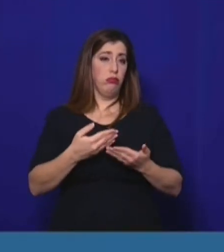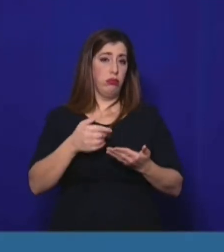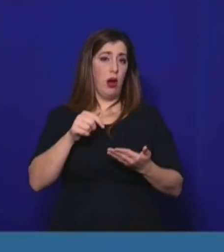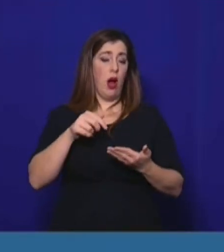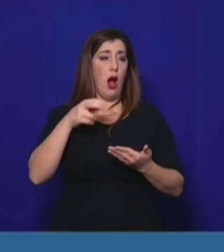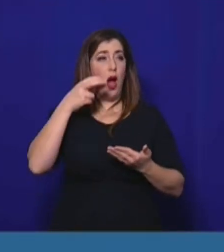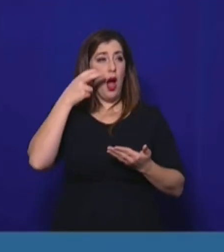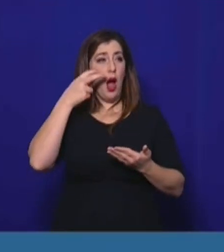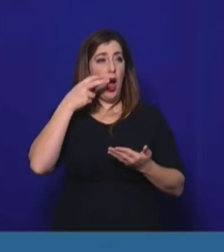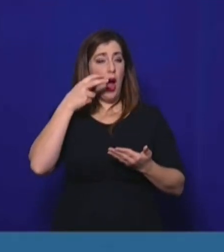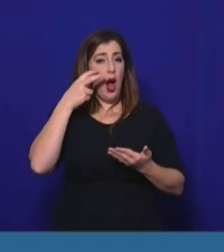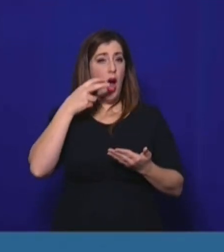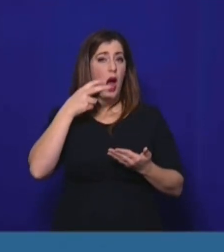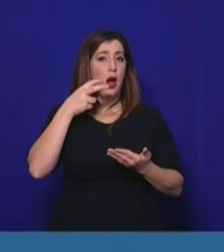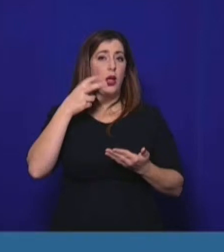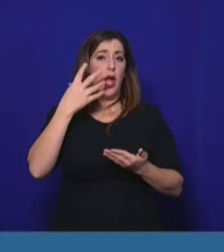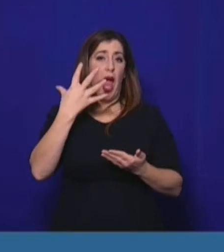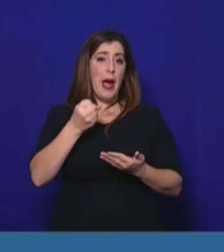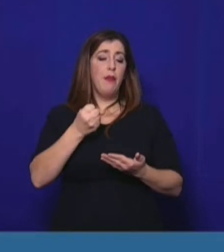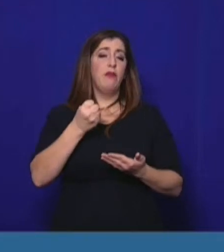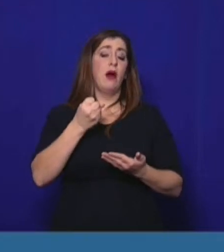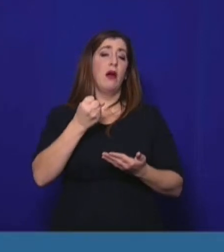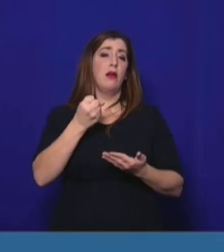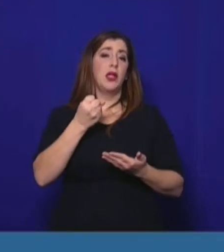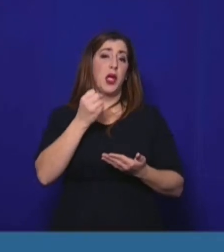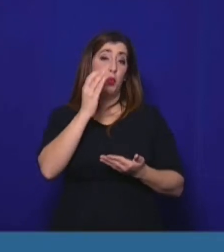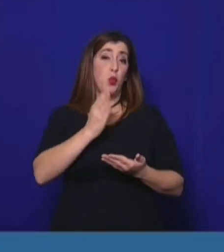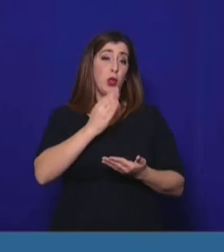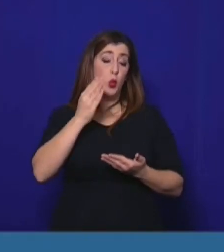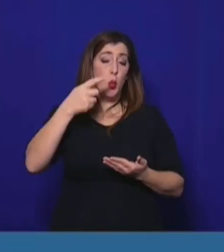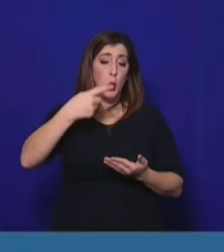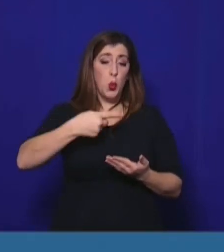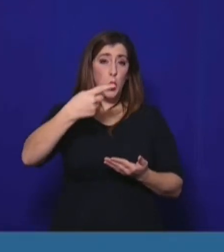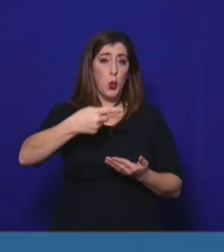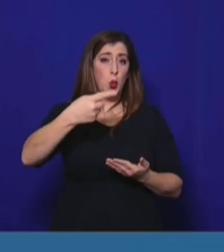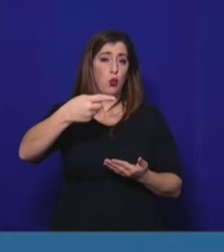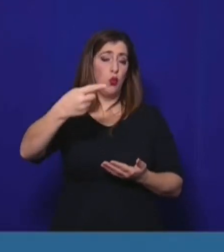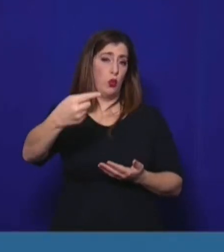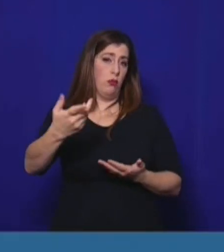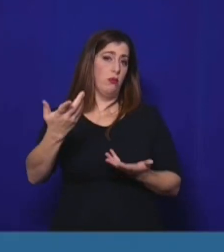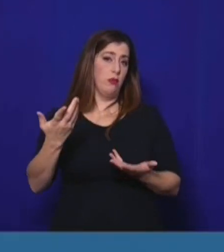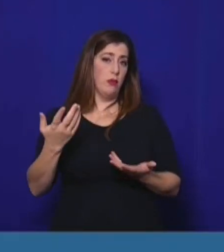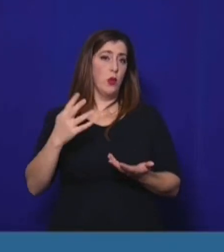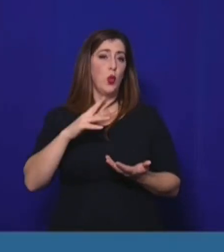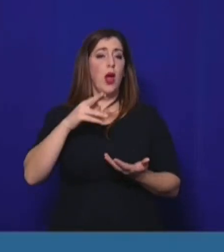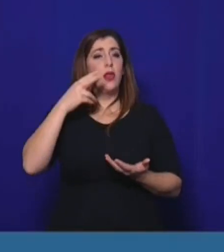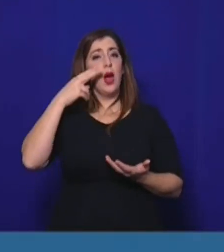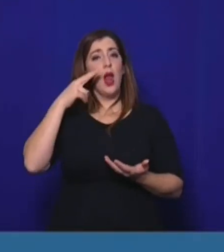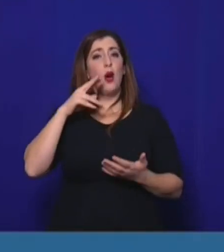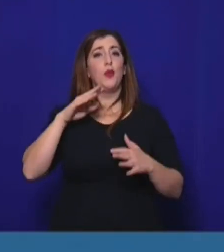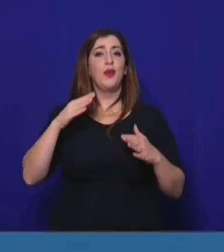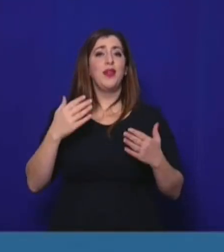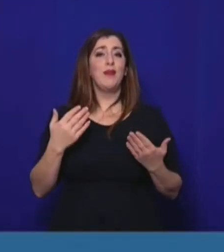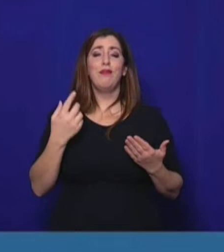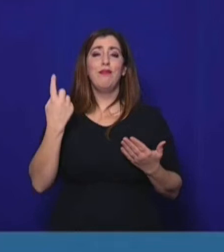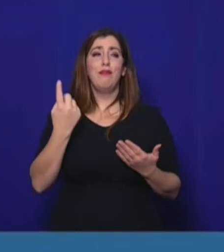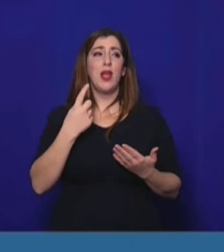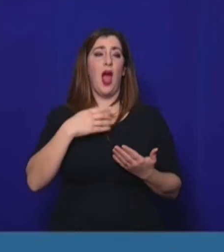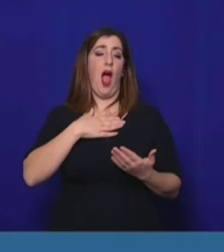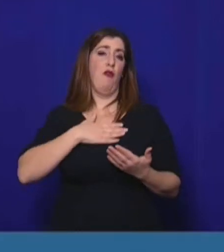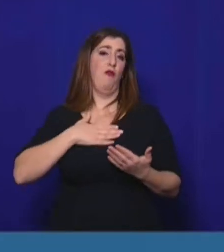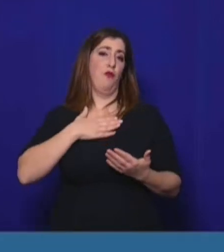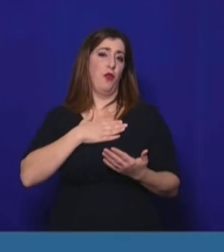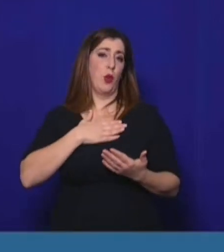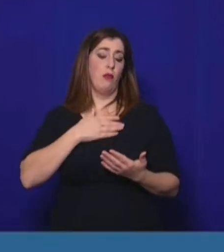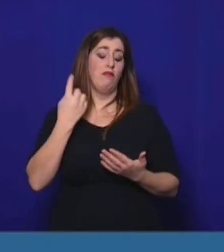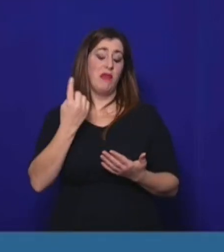li l-imwiet ikunu relatati man-numru ta' każijiet li kollna fil-komunità u ma' min qed jiġi affettwat għax bħalma nafu jekk